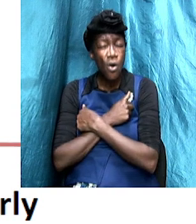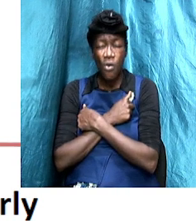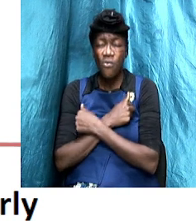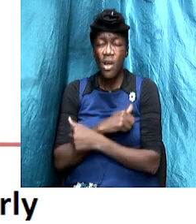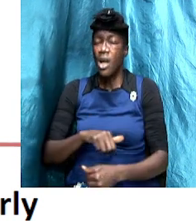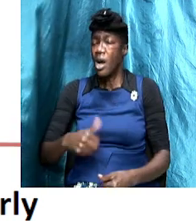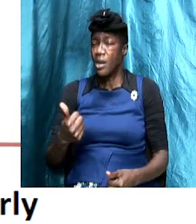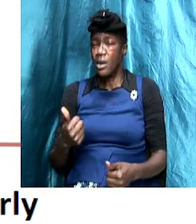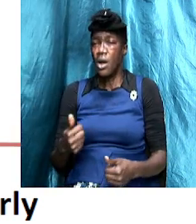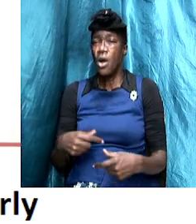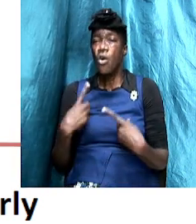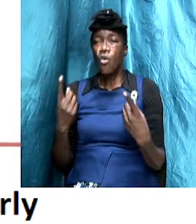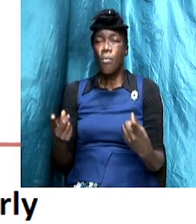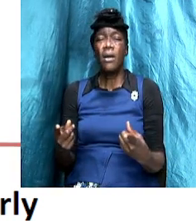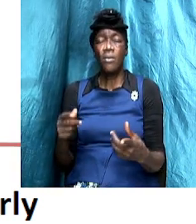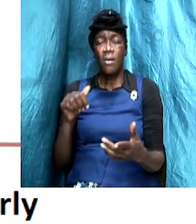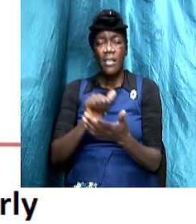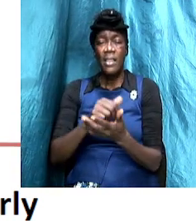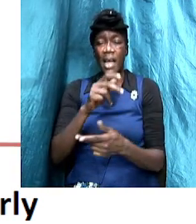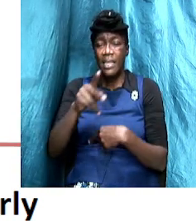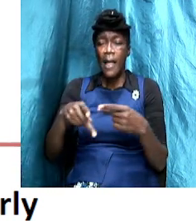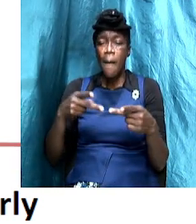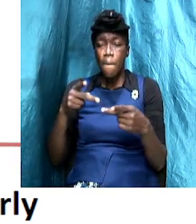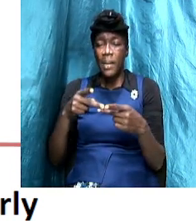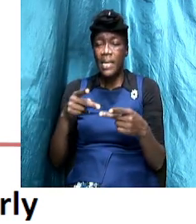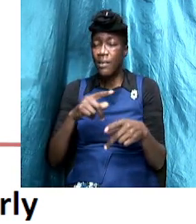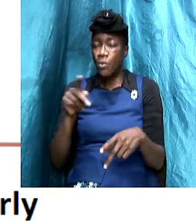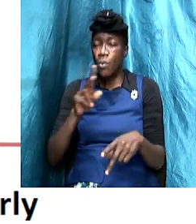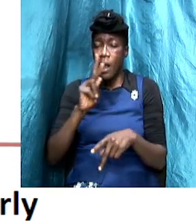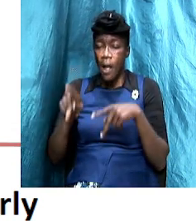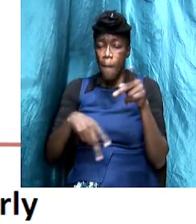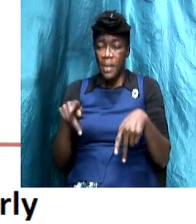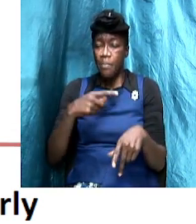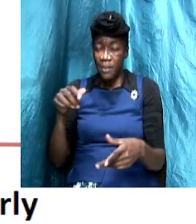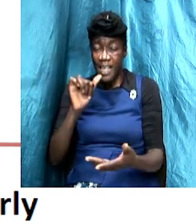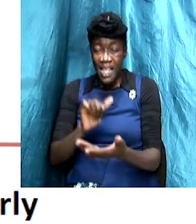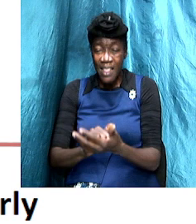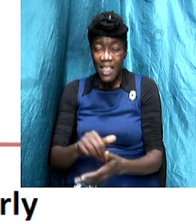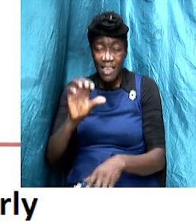to get back to a place where people can say, boy, that's the church.